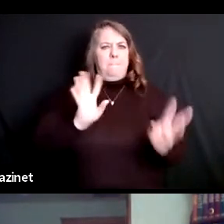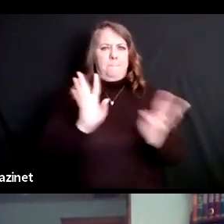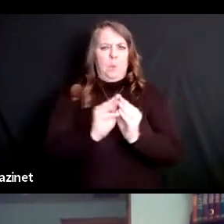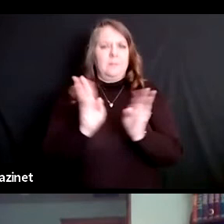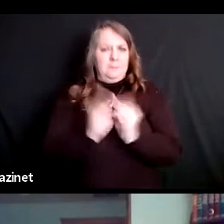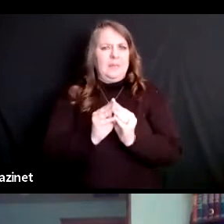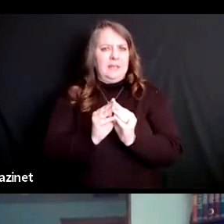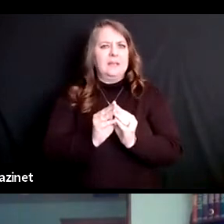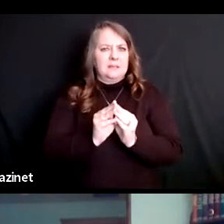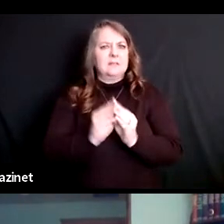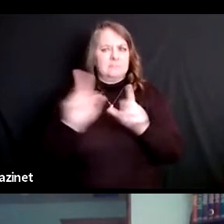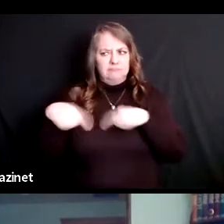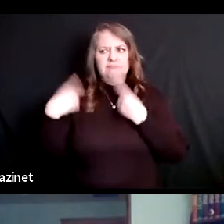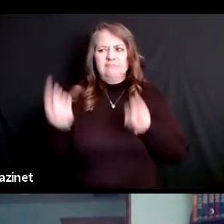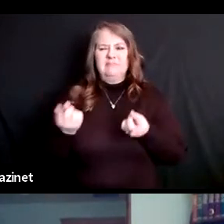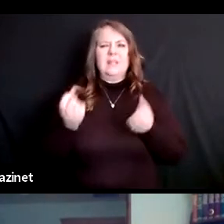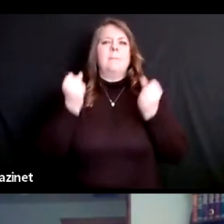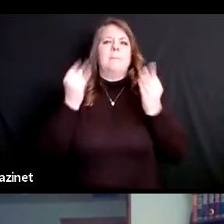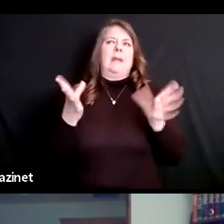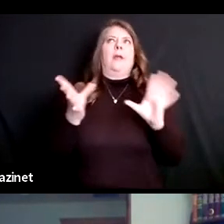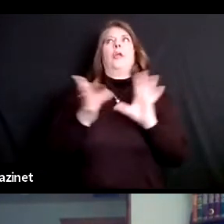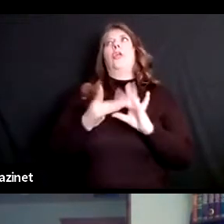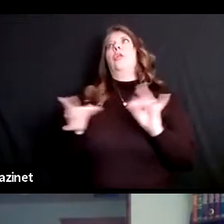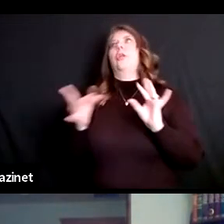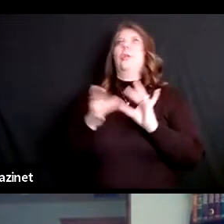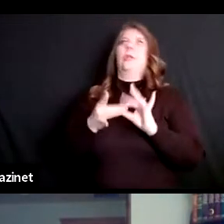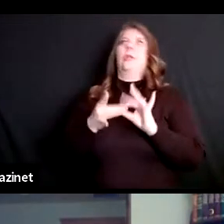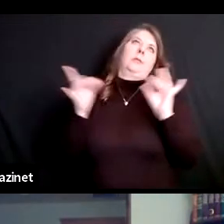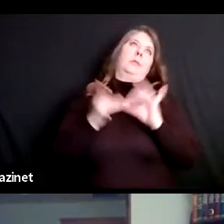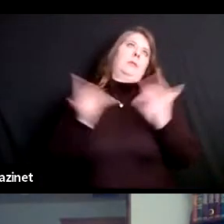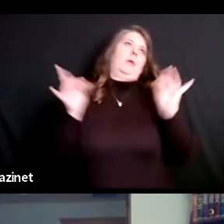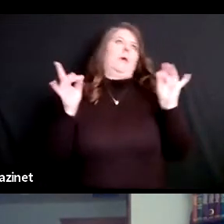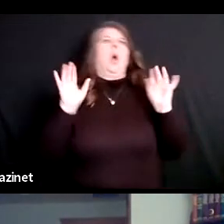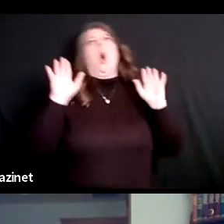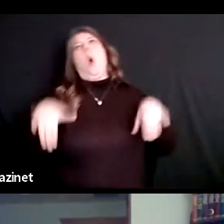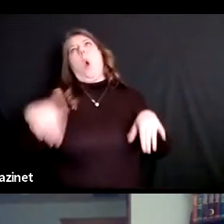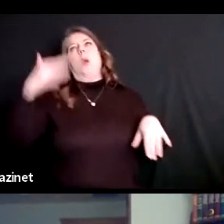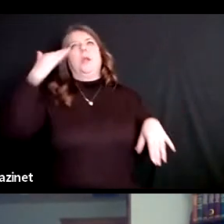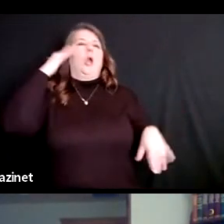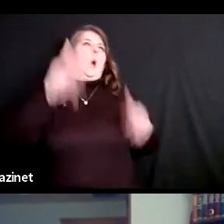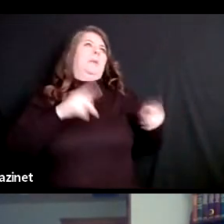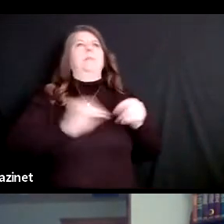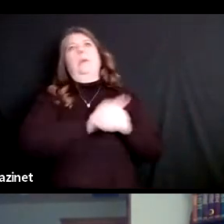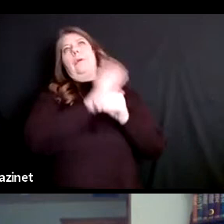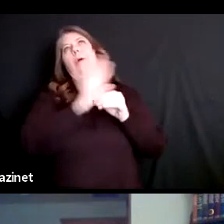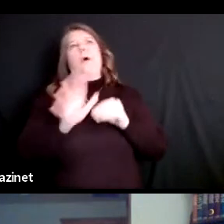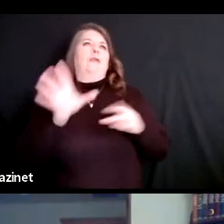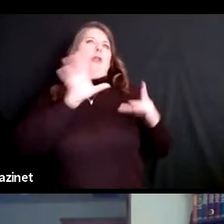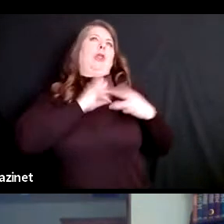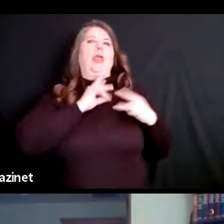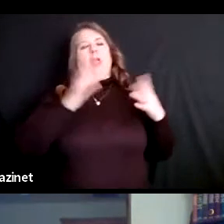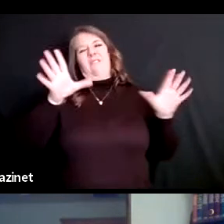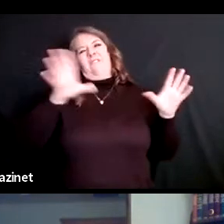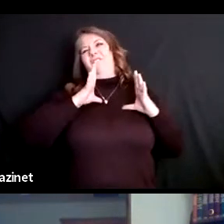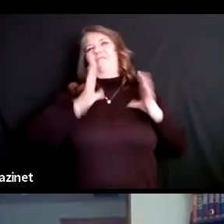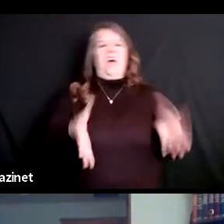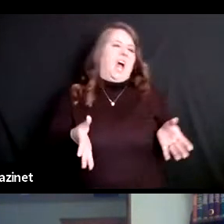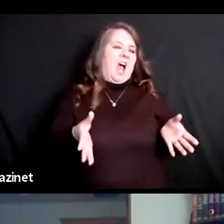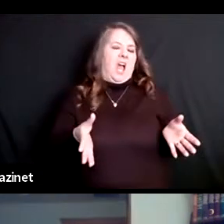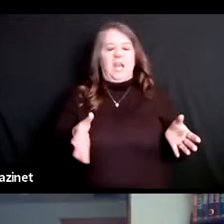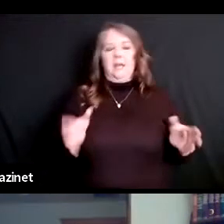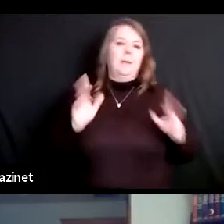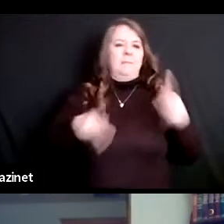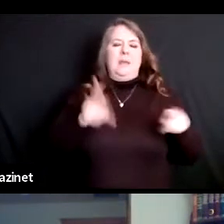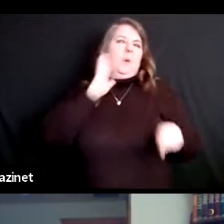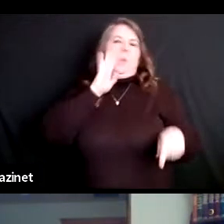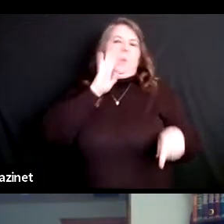you've met, there's been a lot of very blasé comments about, oh, you've known people that have been gotten COVID and they've been fine. It's fine. People are